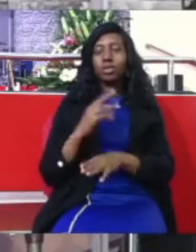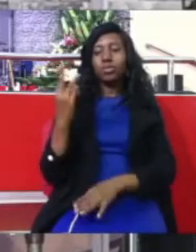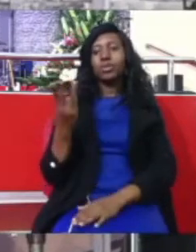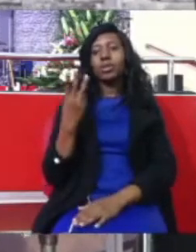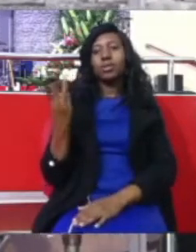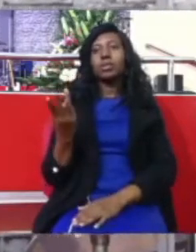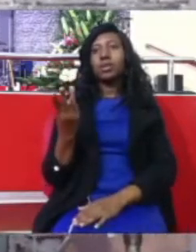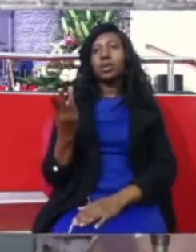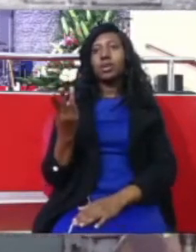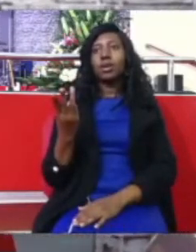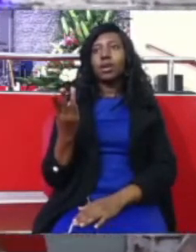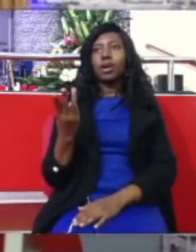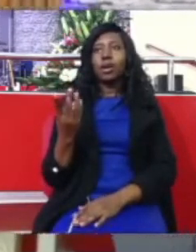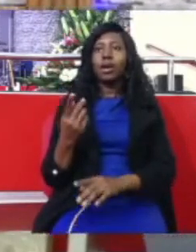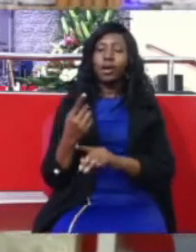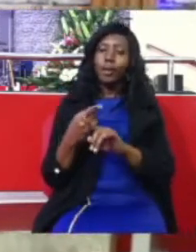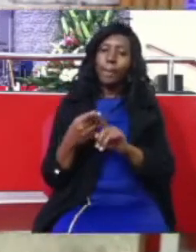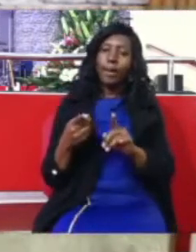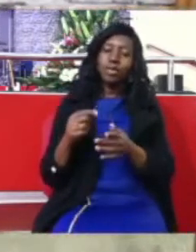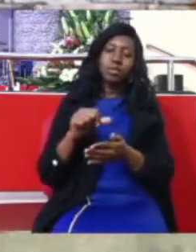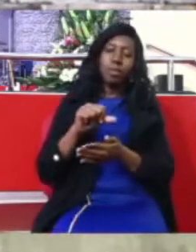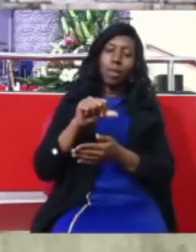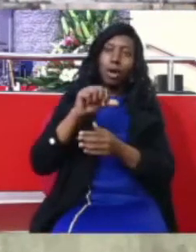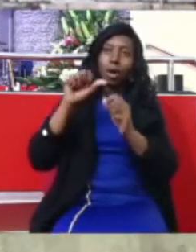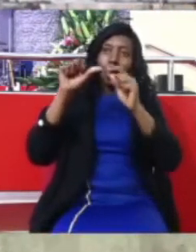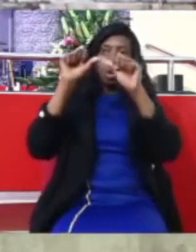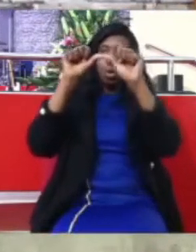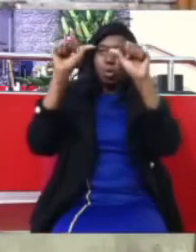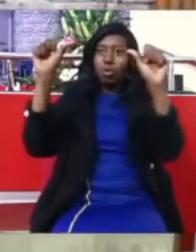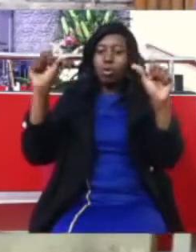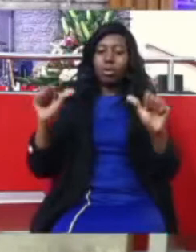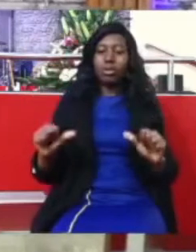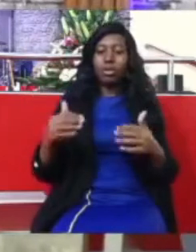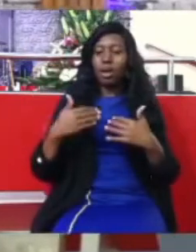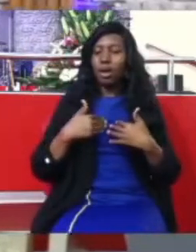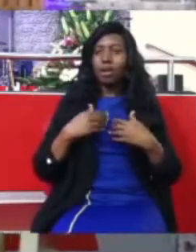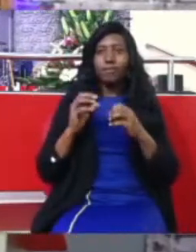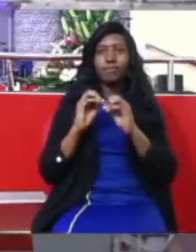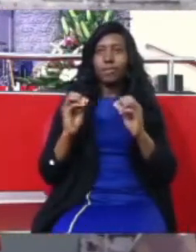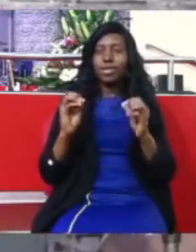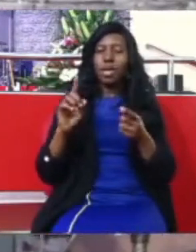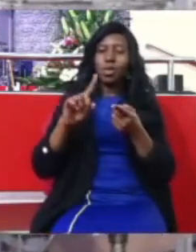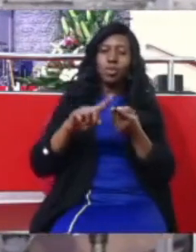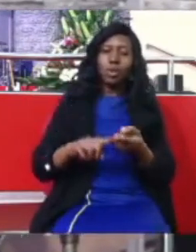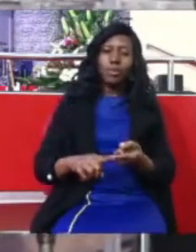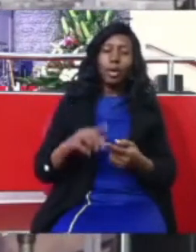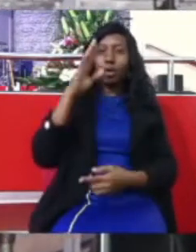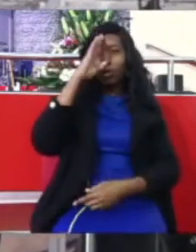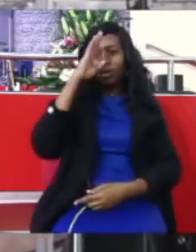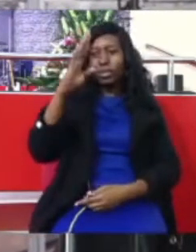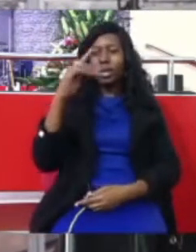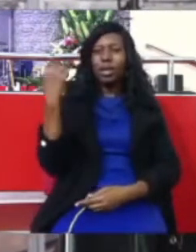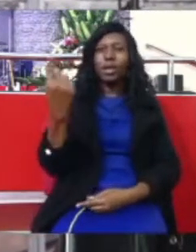you have raised in your house. You don't have an altar of prayer. You are depending on eating on Sunday. You are depending on eating